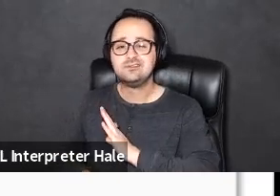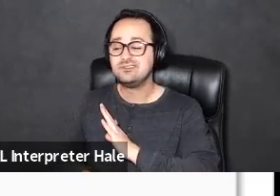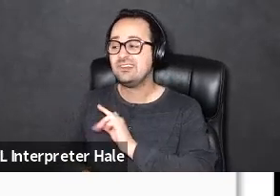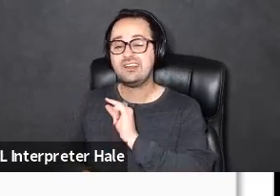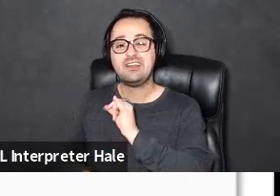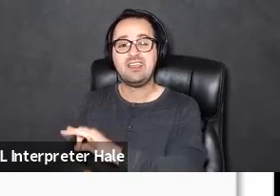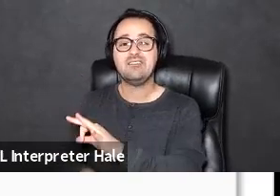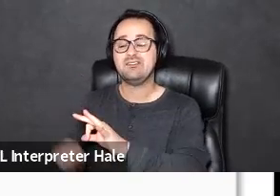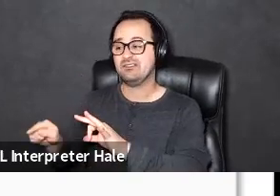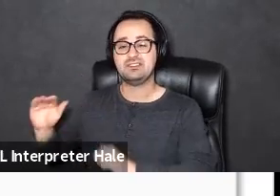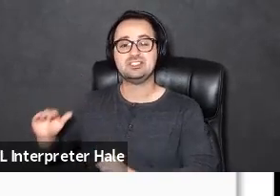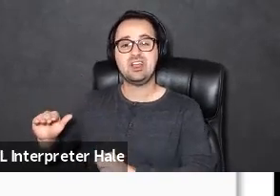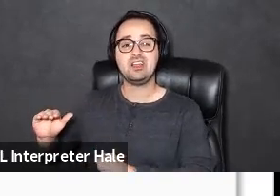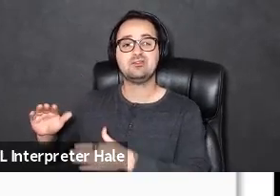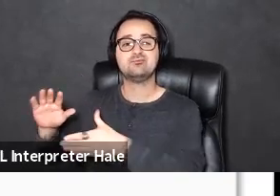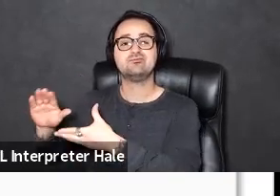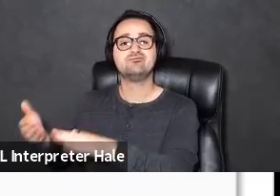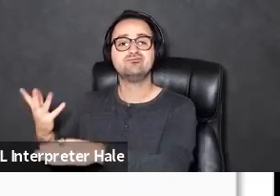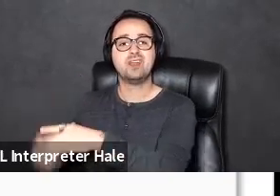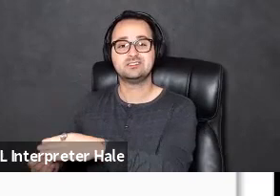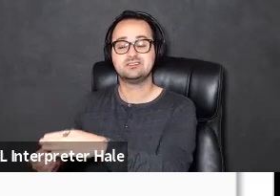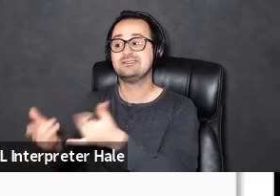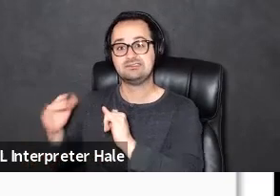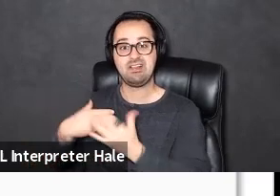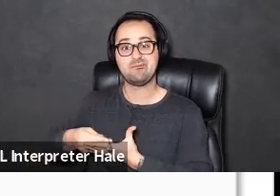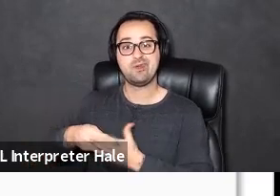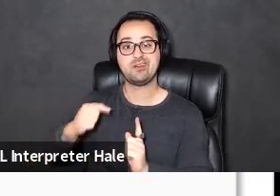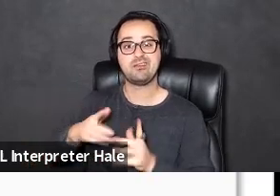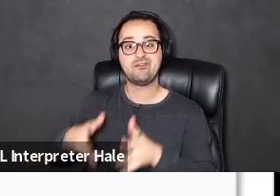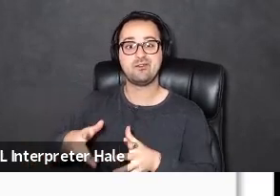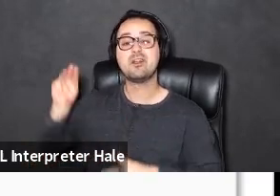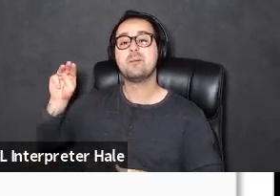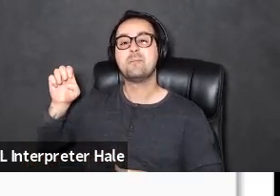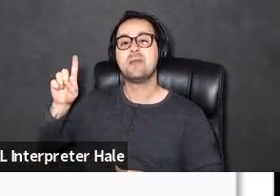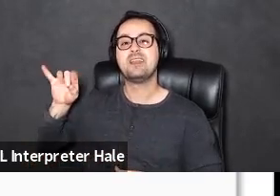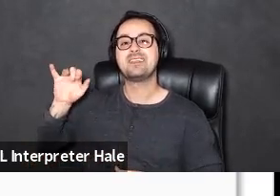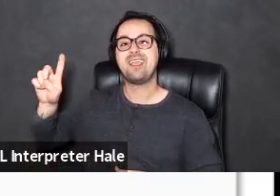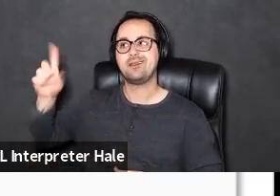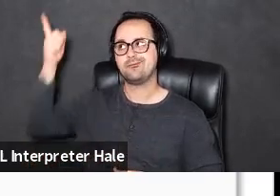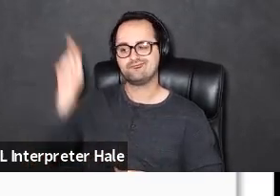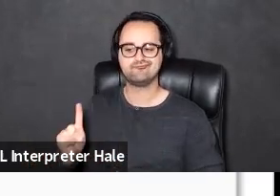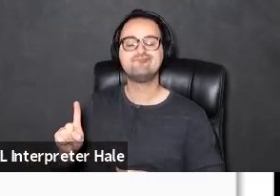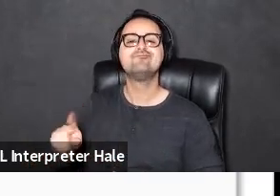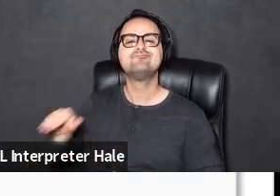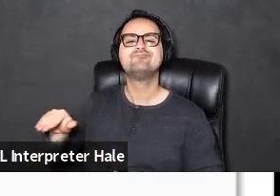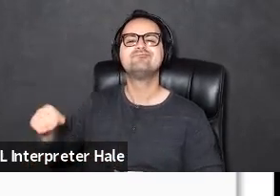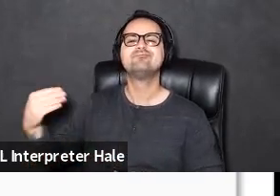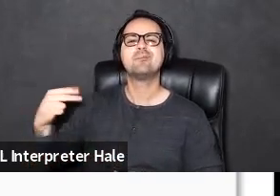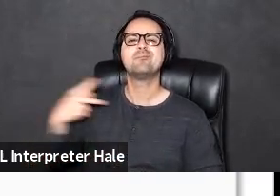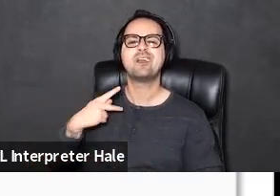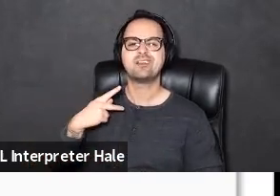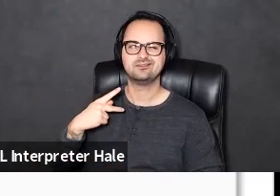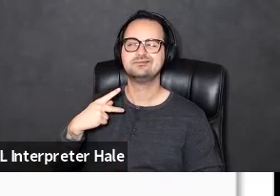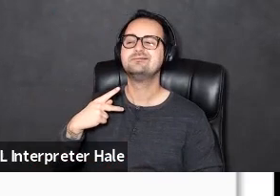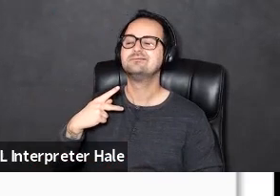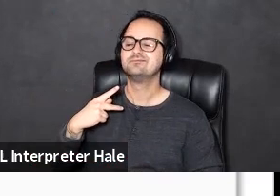child passes and there are assets still left in the trust, Medicaid can step in and ask to be repaid for the benefits that